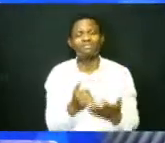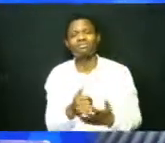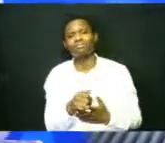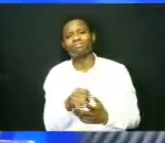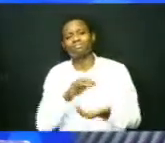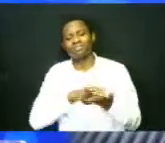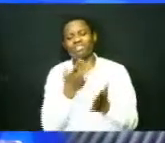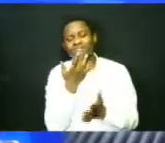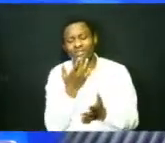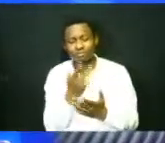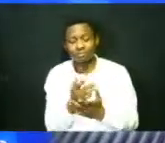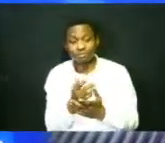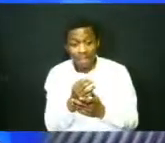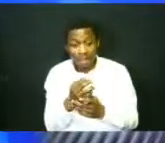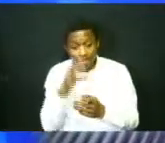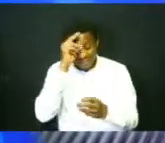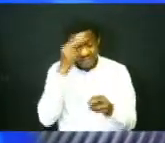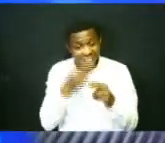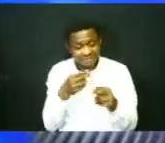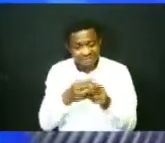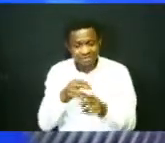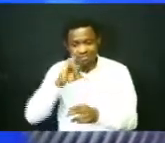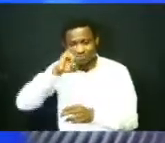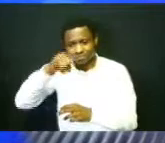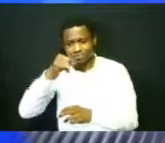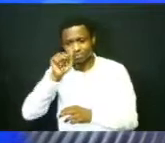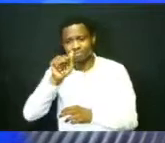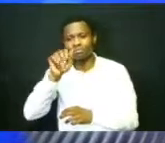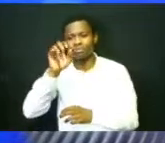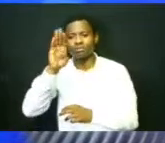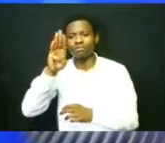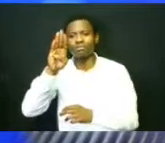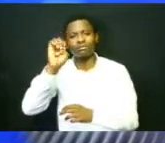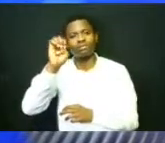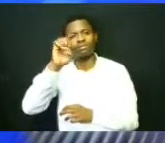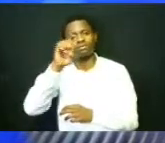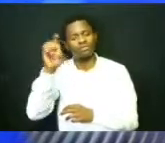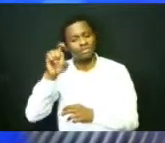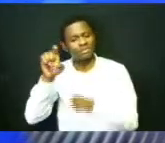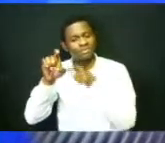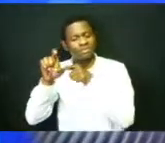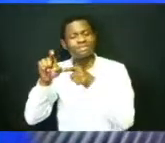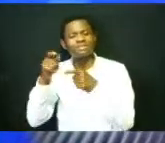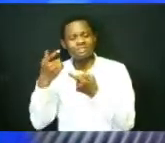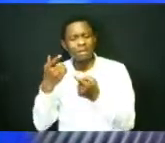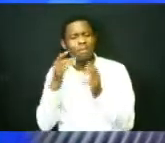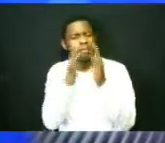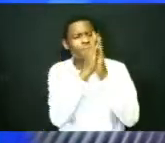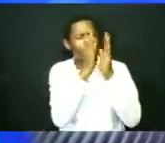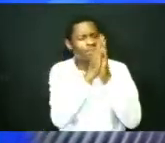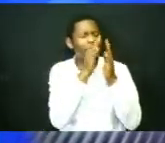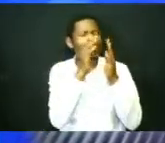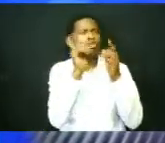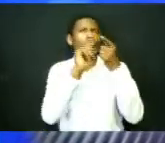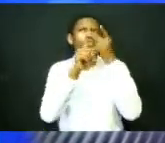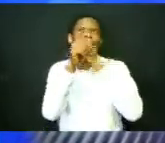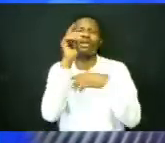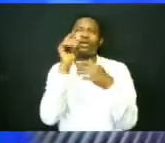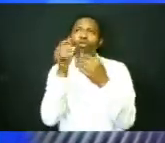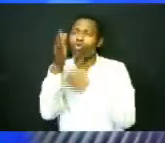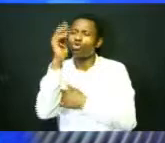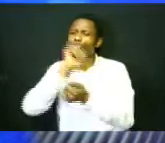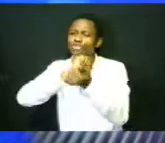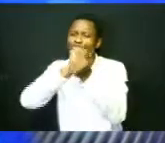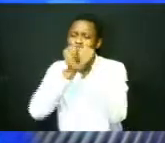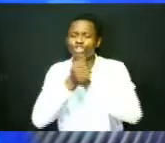change my circumstance. And Bible said God granted his wish. This is favor. So this evening, whatever you have brought before